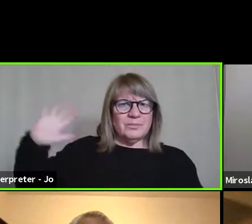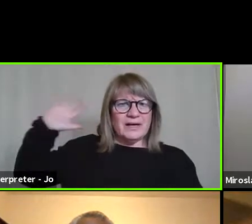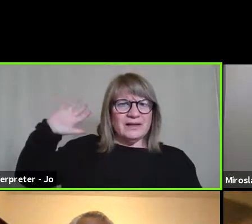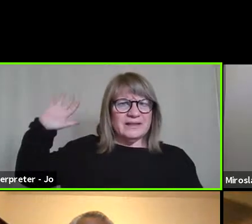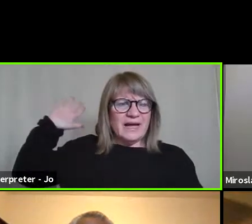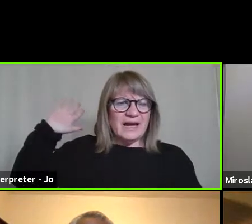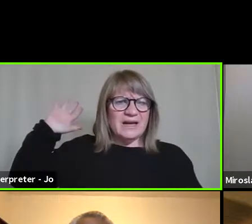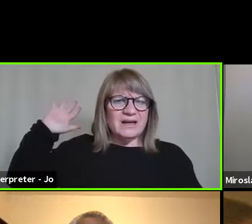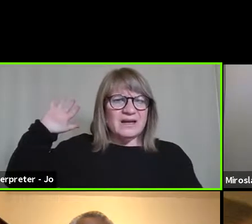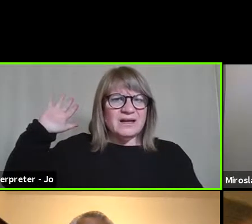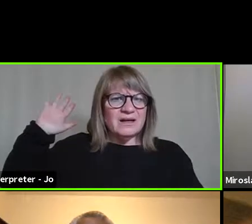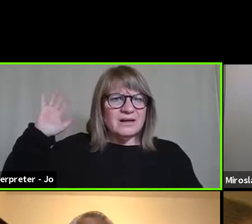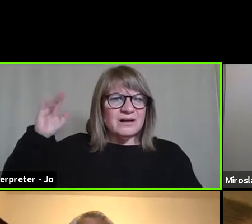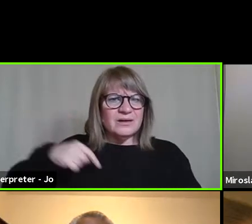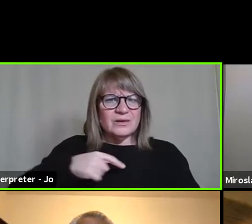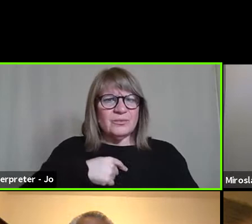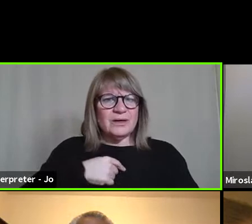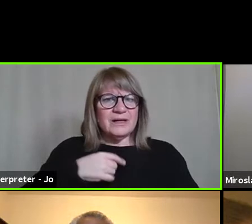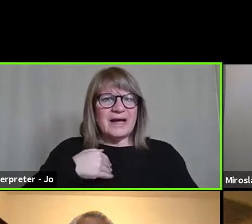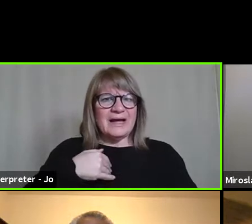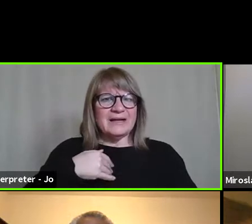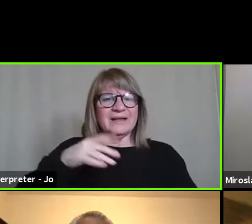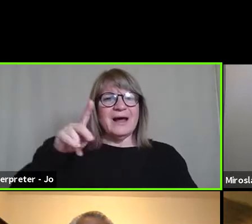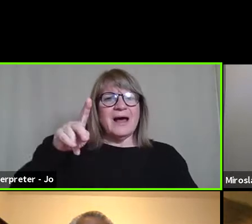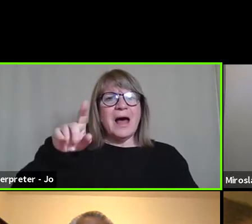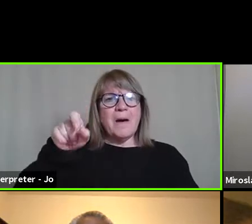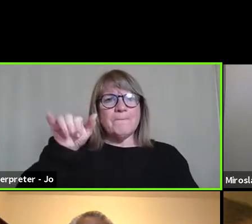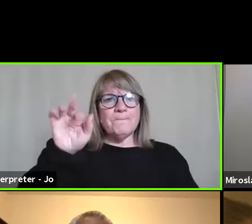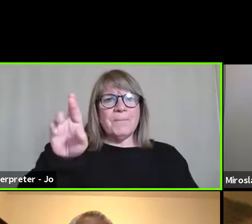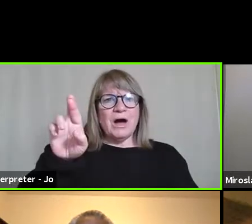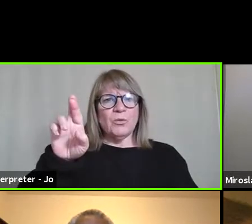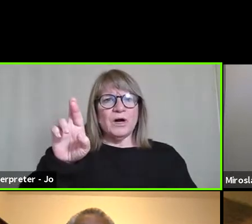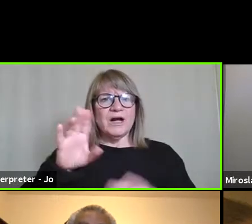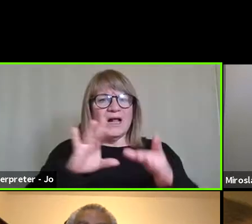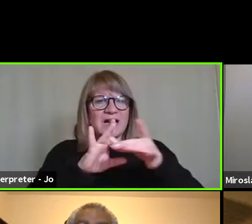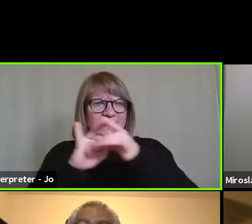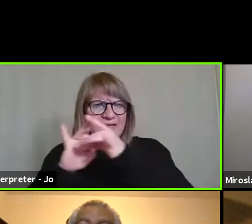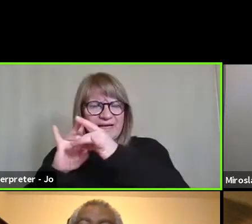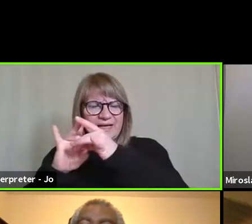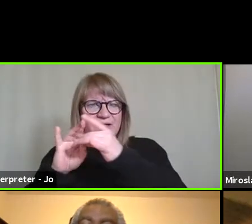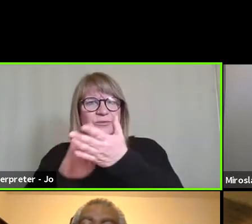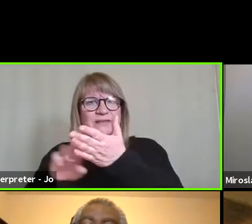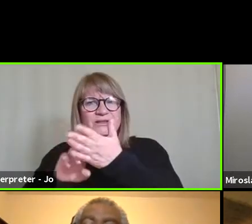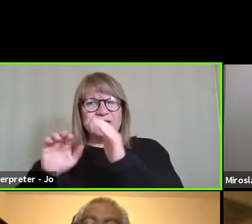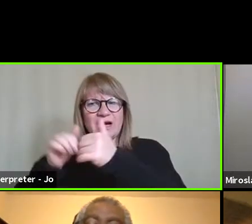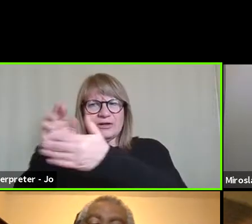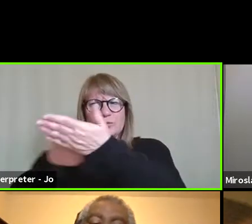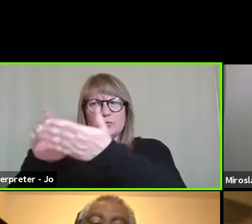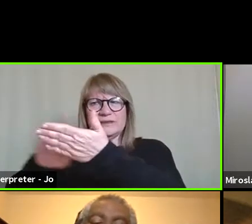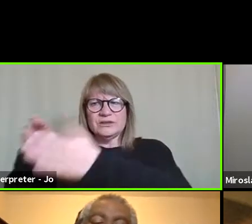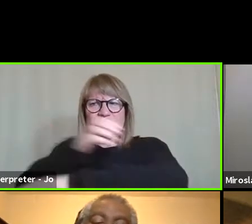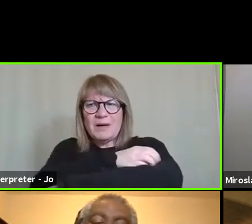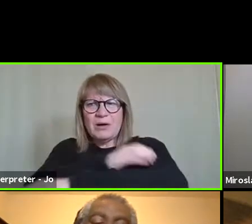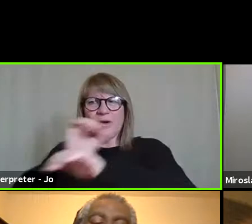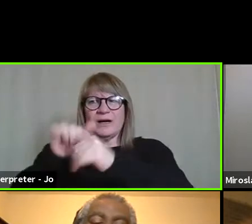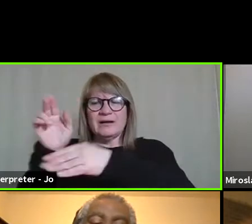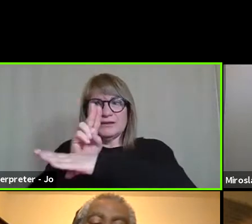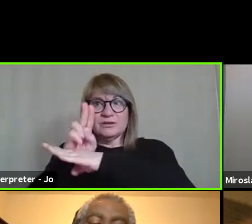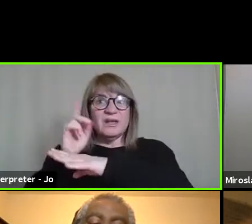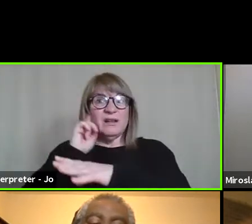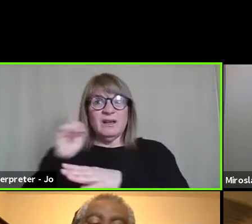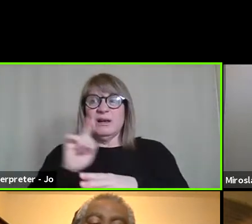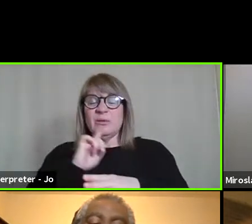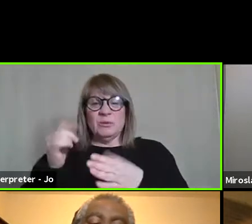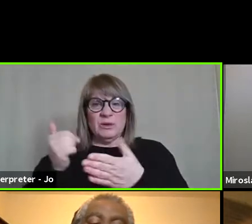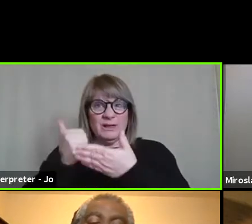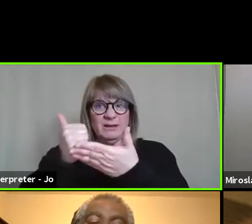um power elite research you know how do you how do you research power and how it's used and i think that would be useful to people um